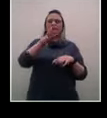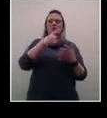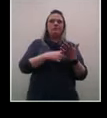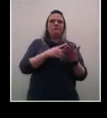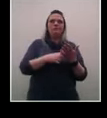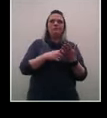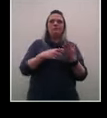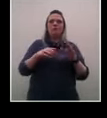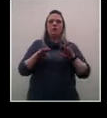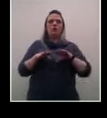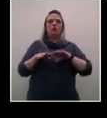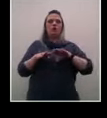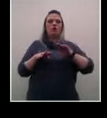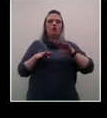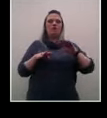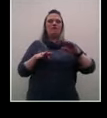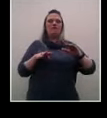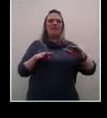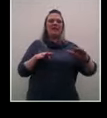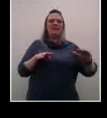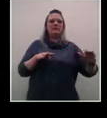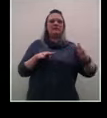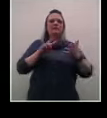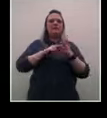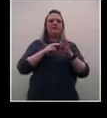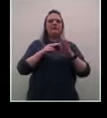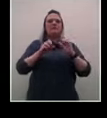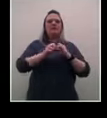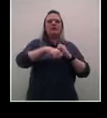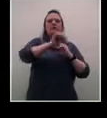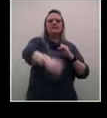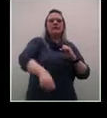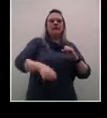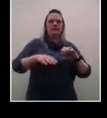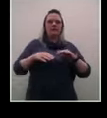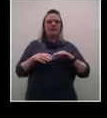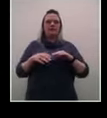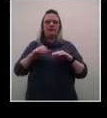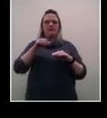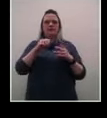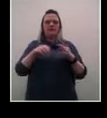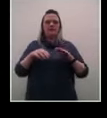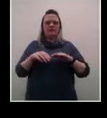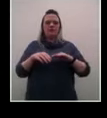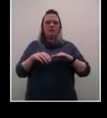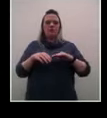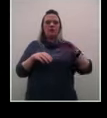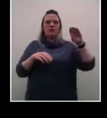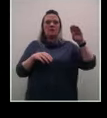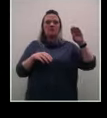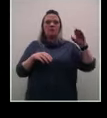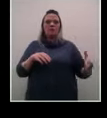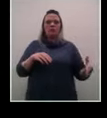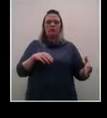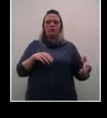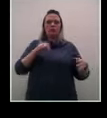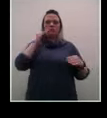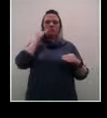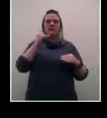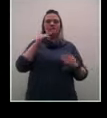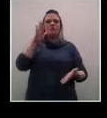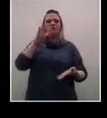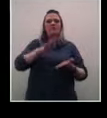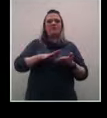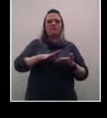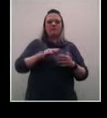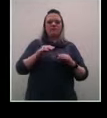is much longer. When you don't have a flattened curve, you have a peak, shoots up, and then it goes down. When you flatten the curve, you're, as